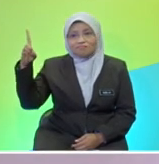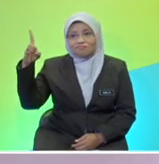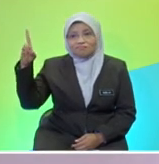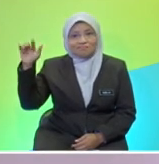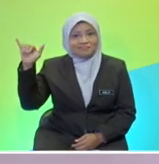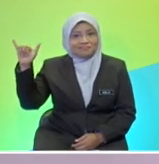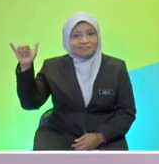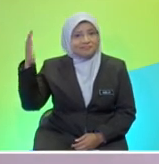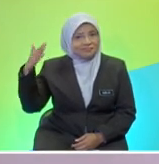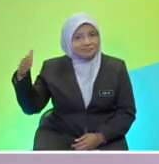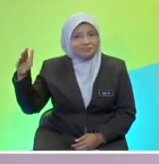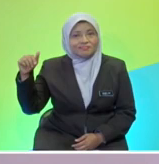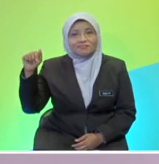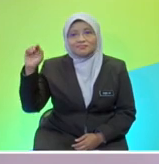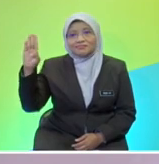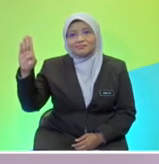T-E-D-D-Y. Teddy.